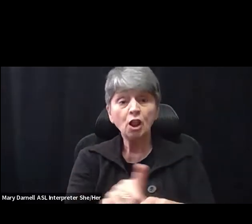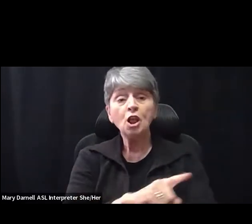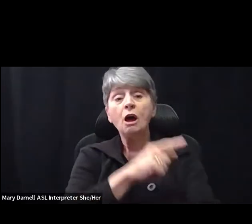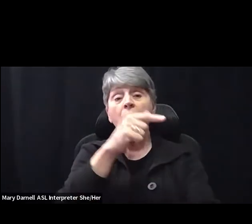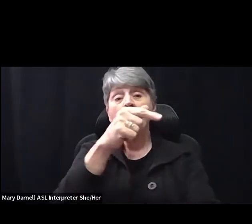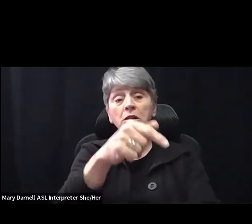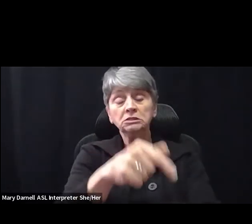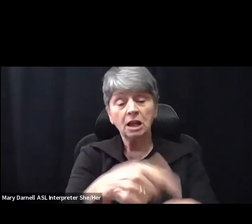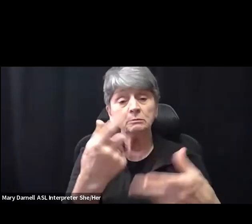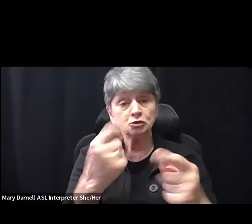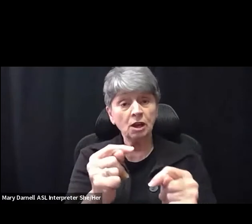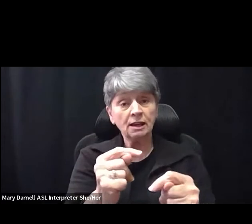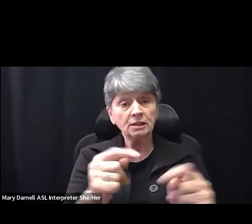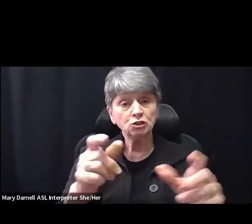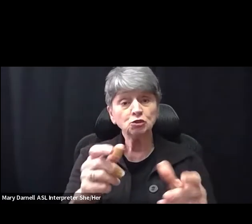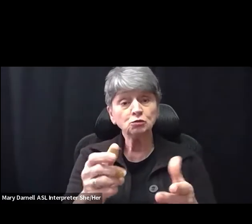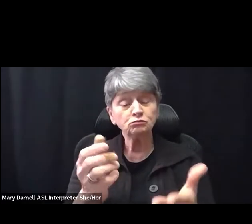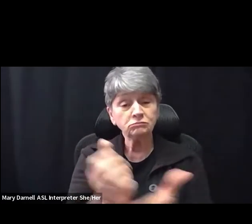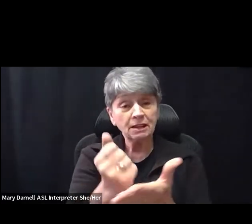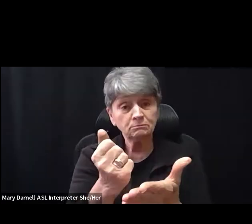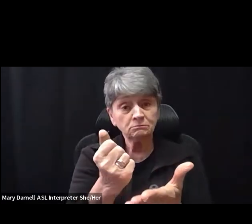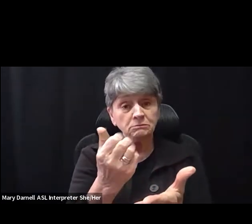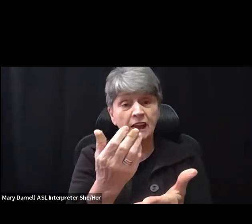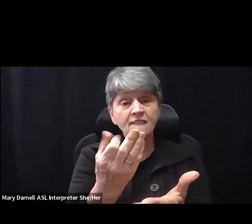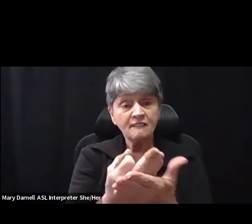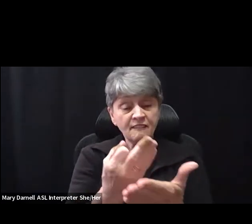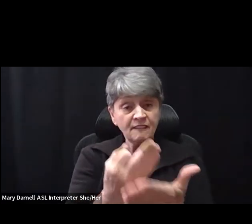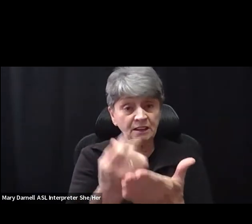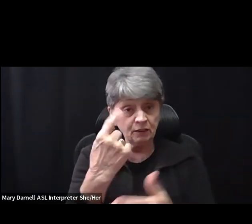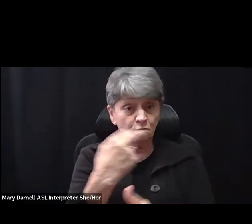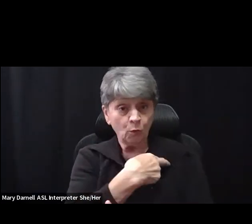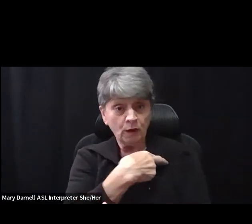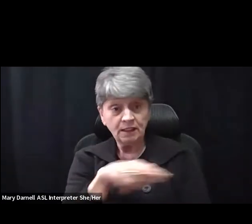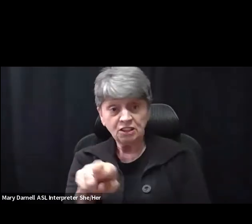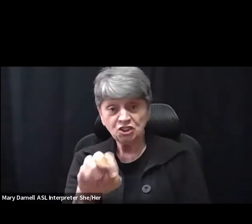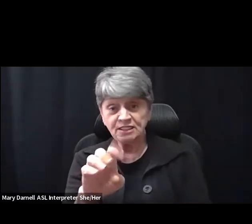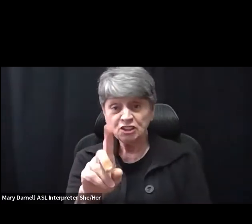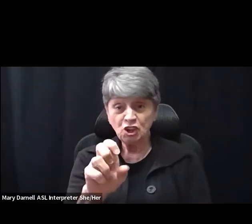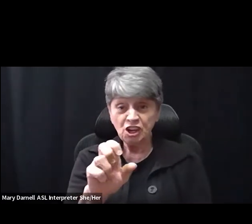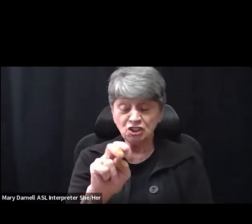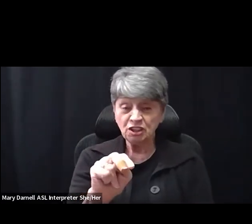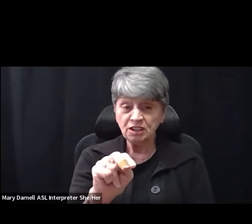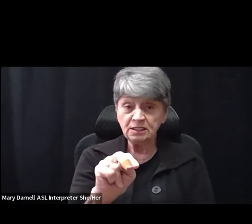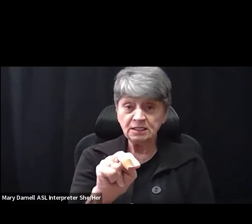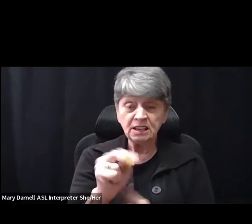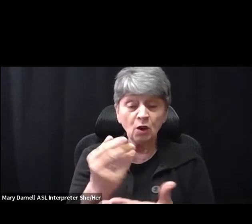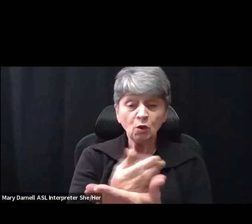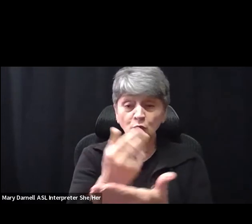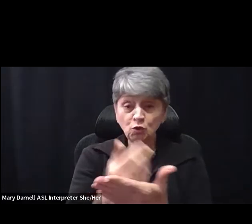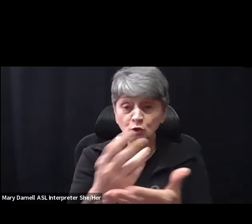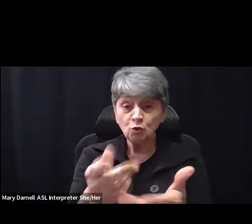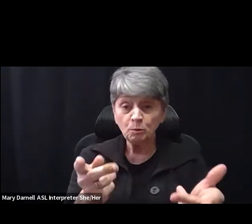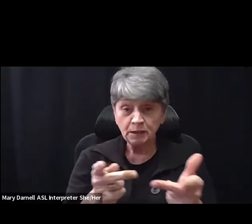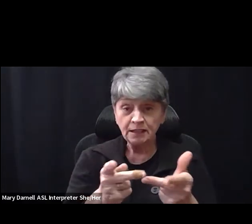win taxpayer funding for private religious education has reached a whole new high, and where the crumbling wall